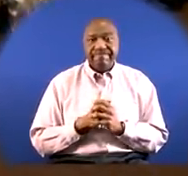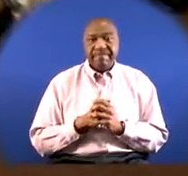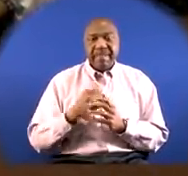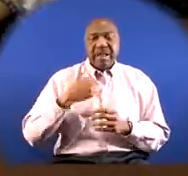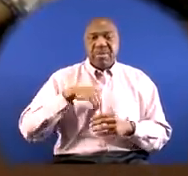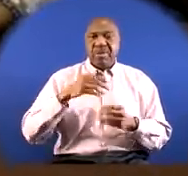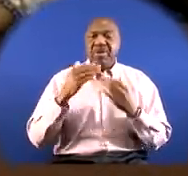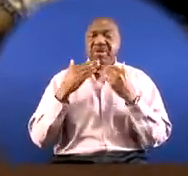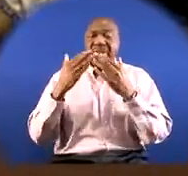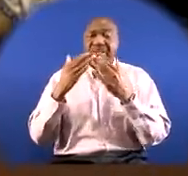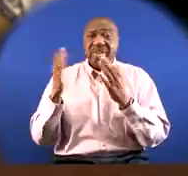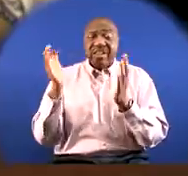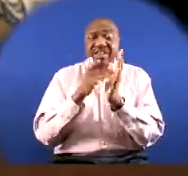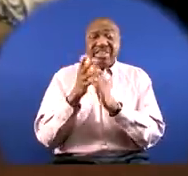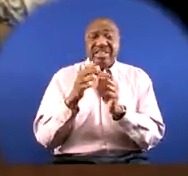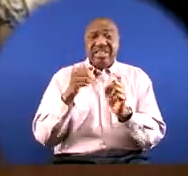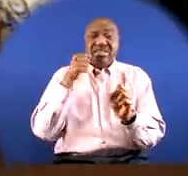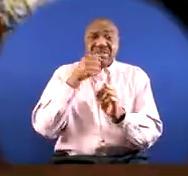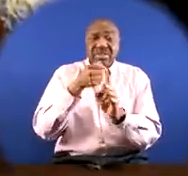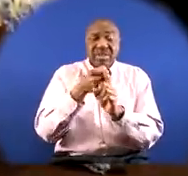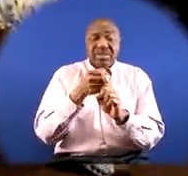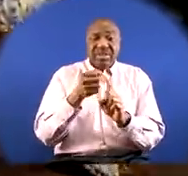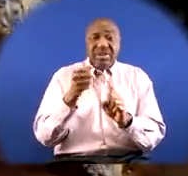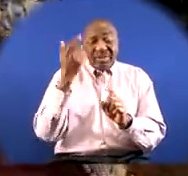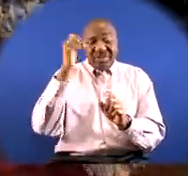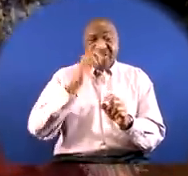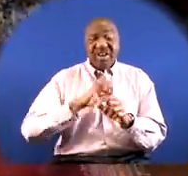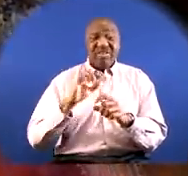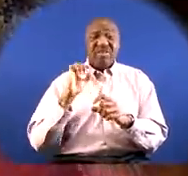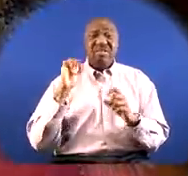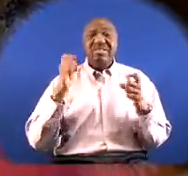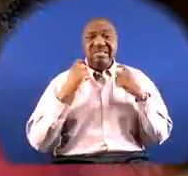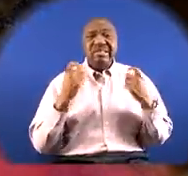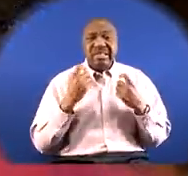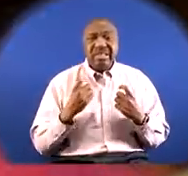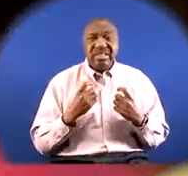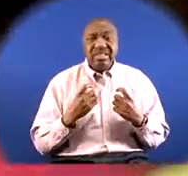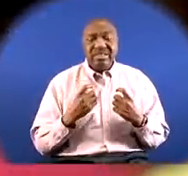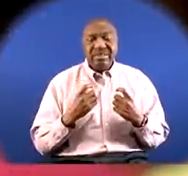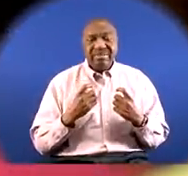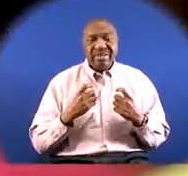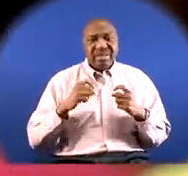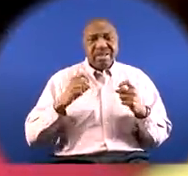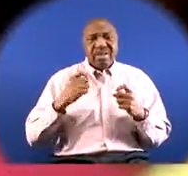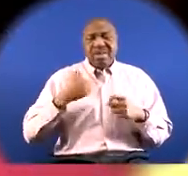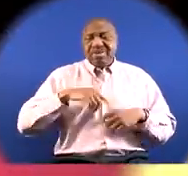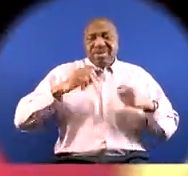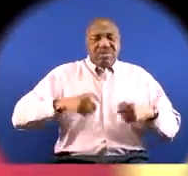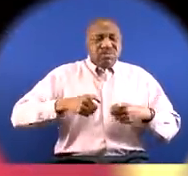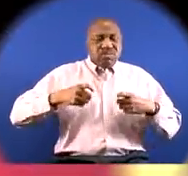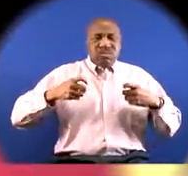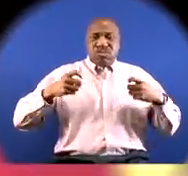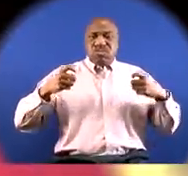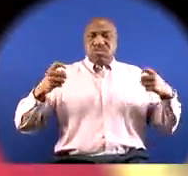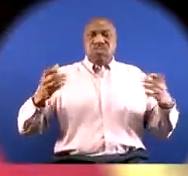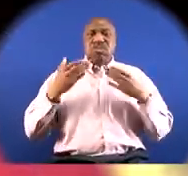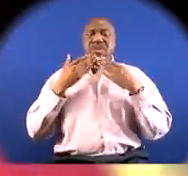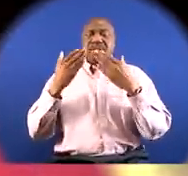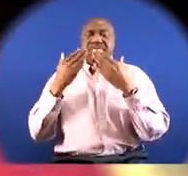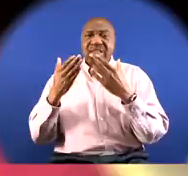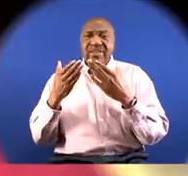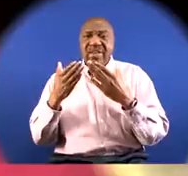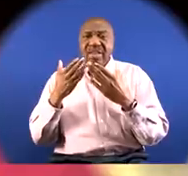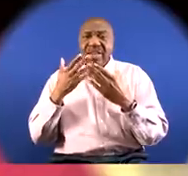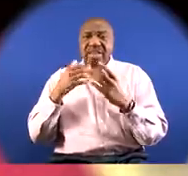that he was bruised for our transgressions. My God, we are so grateful that he